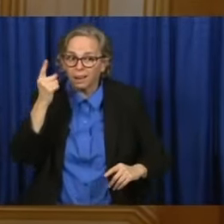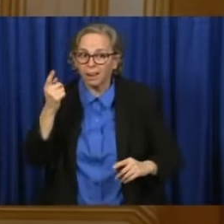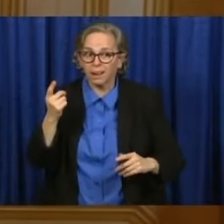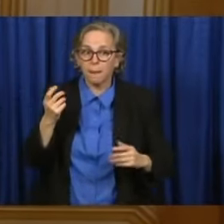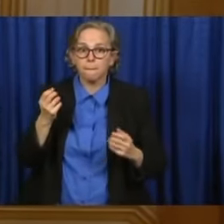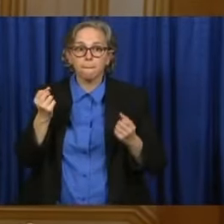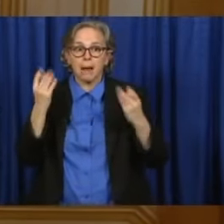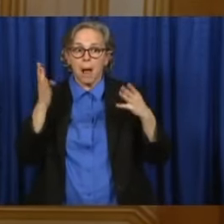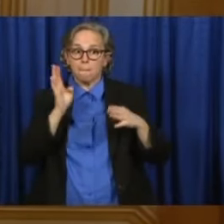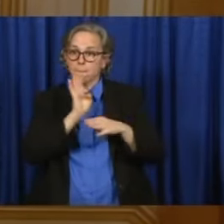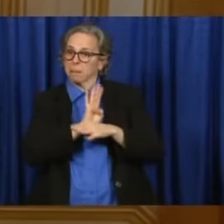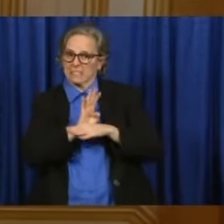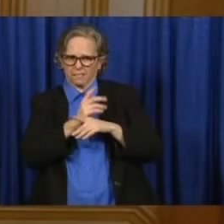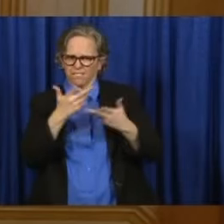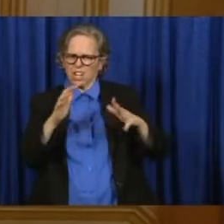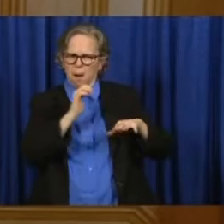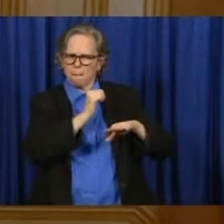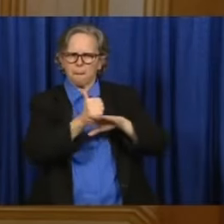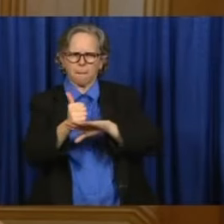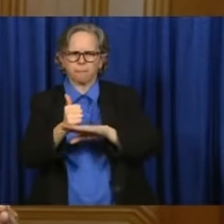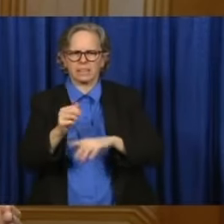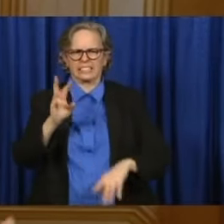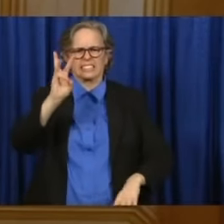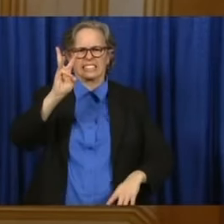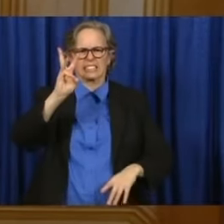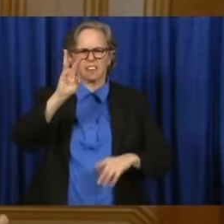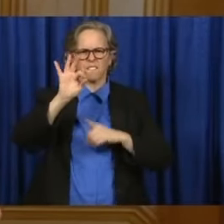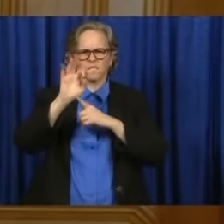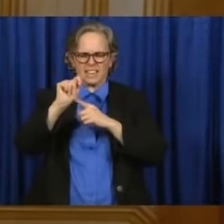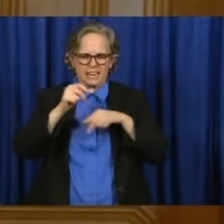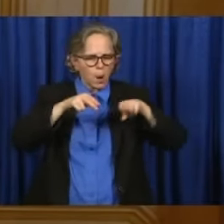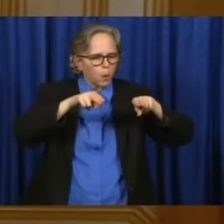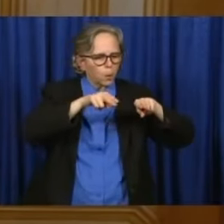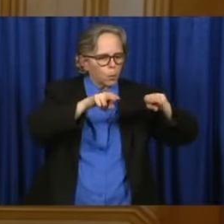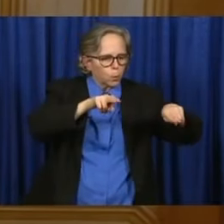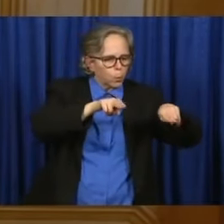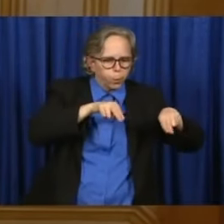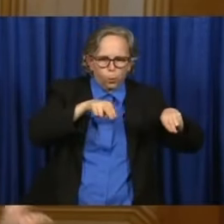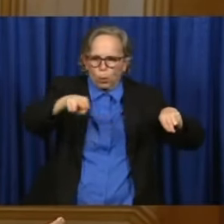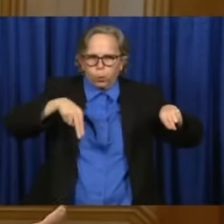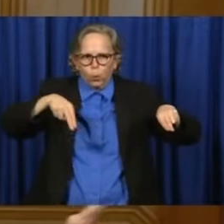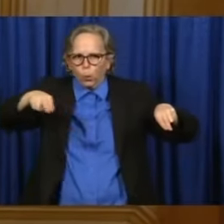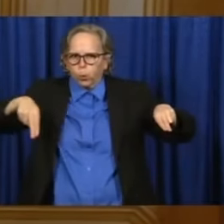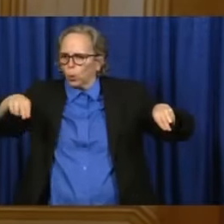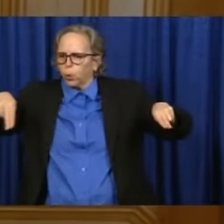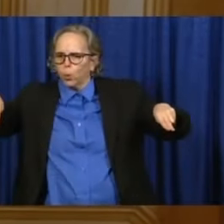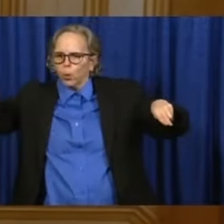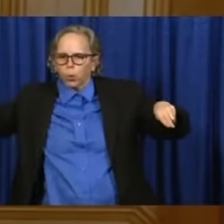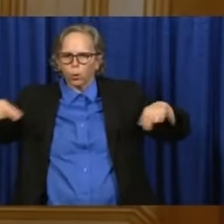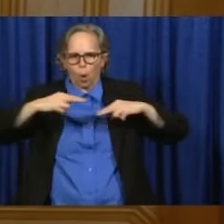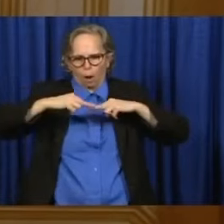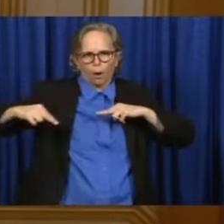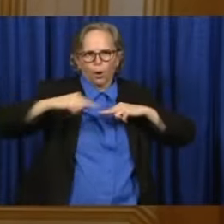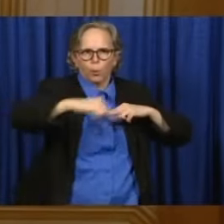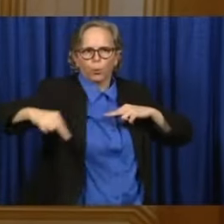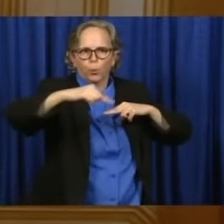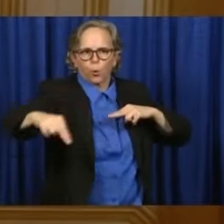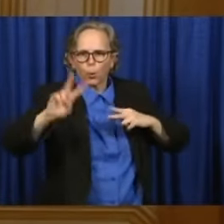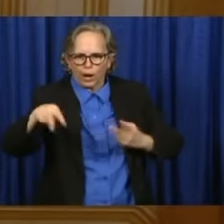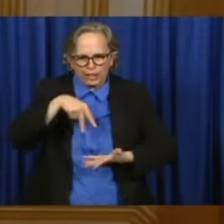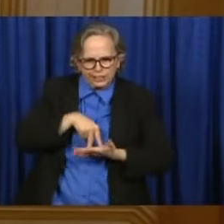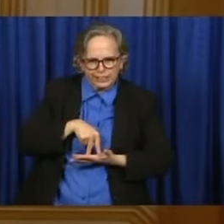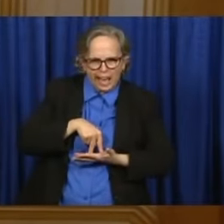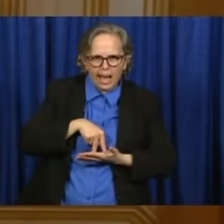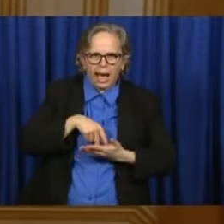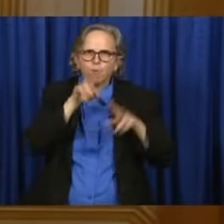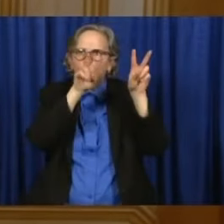are already establishing a 6-foot strip where they just put tape and keep people that far apart. Again, that is one